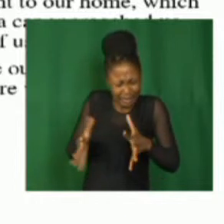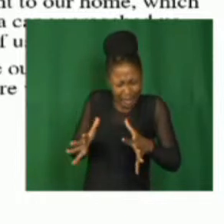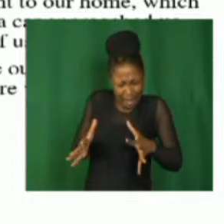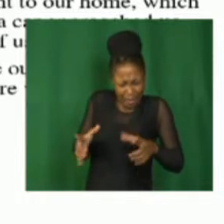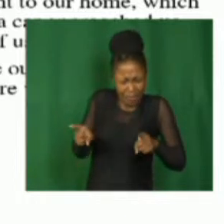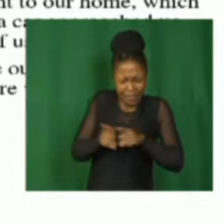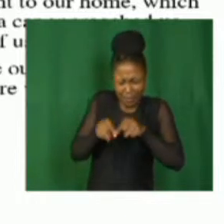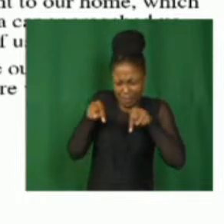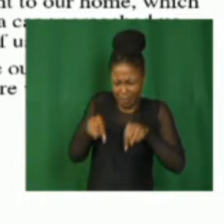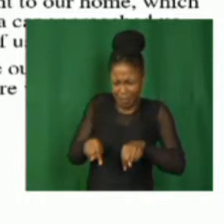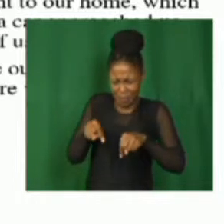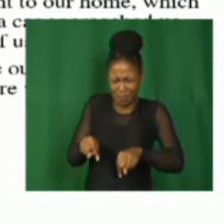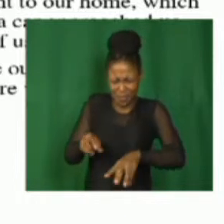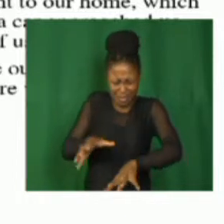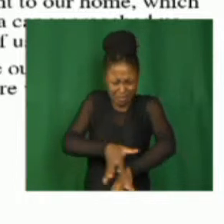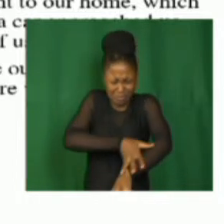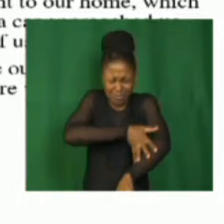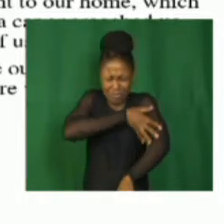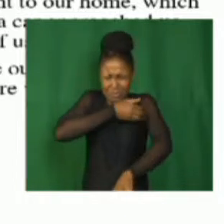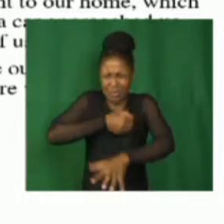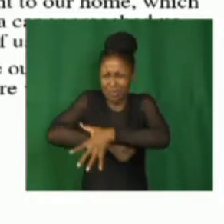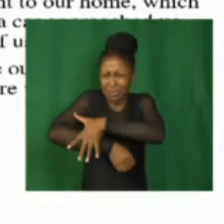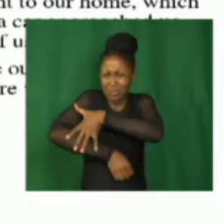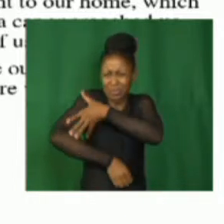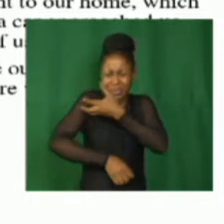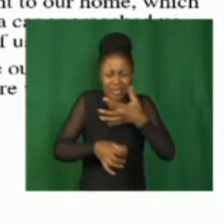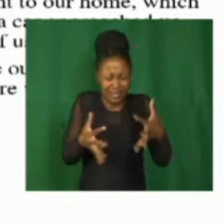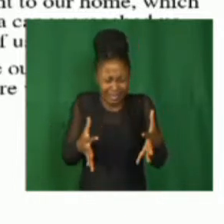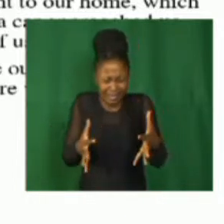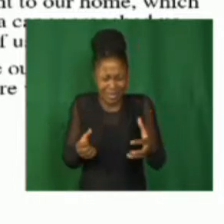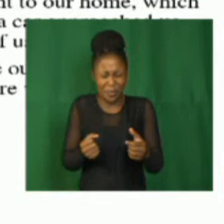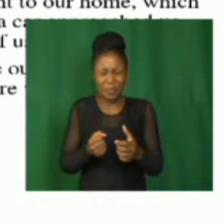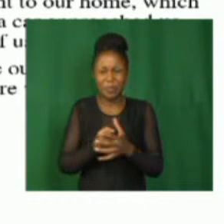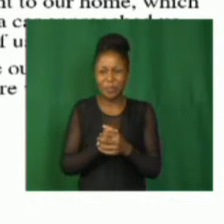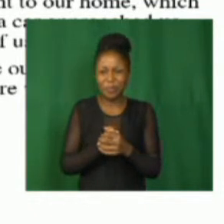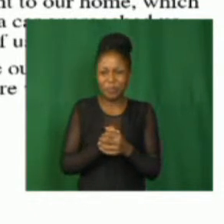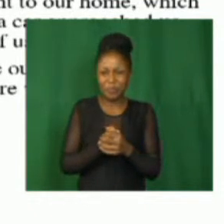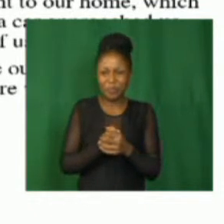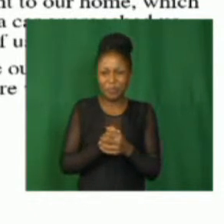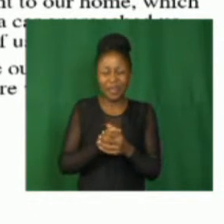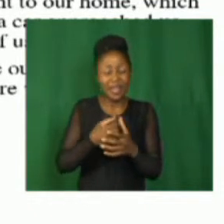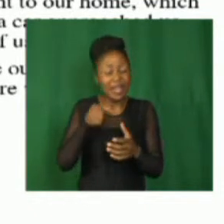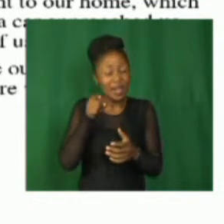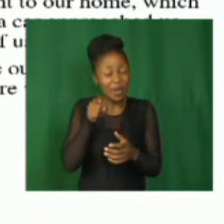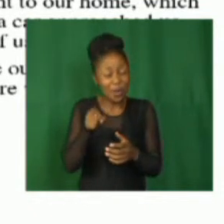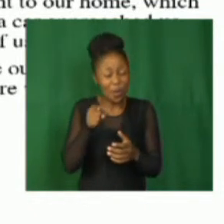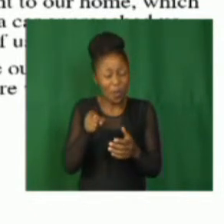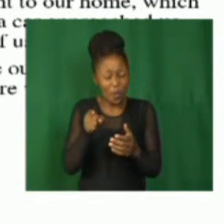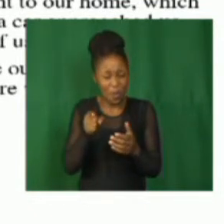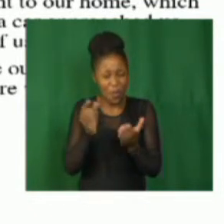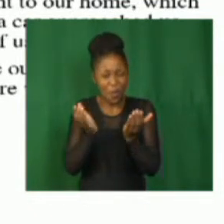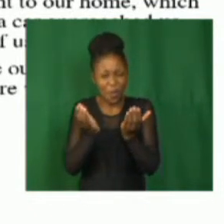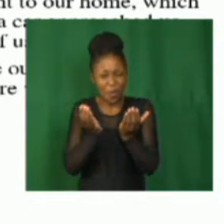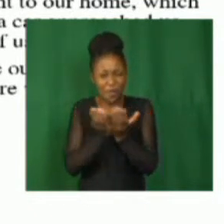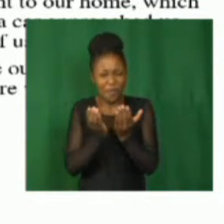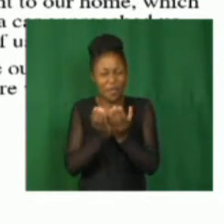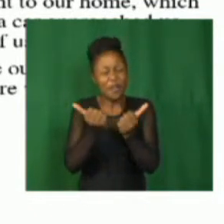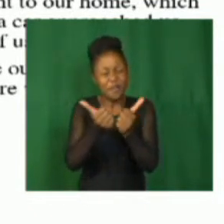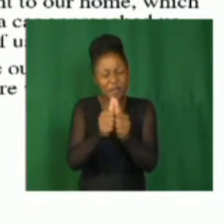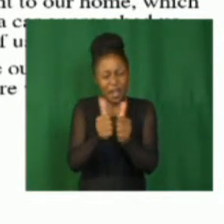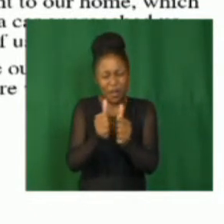end. The story was told to me by my friend and classmate when I was in grade 7 at Nsongweni Primary